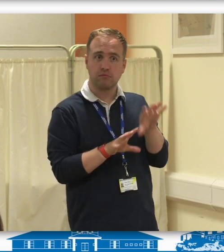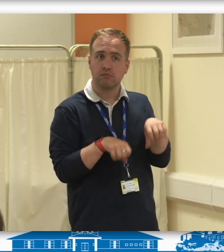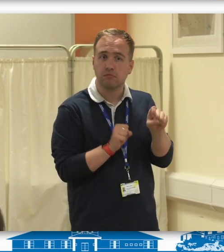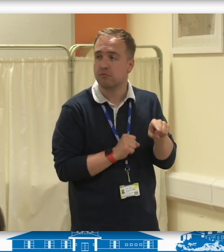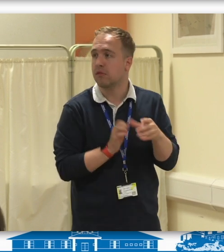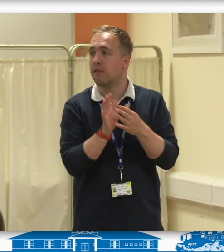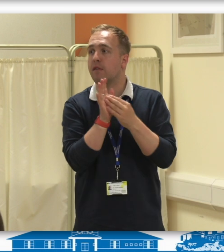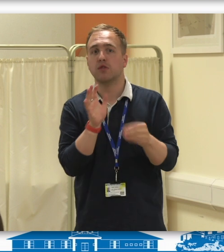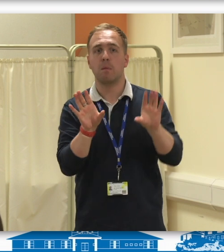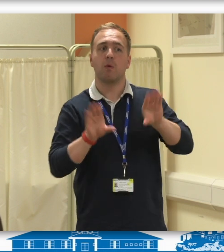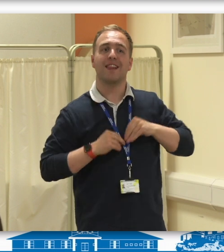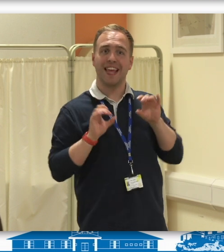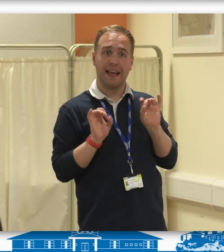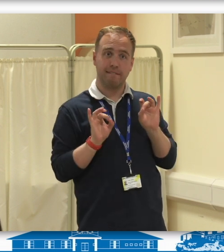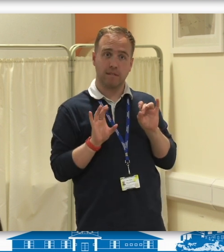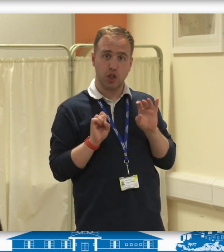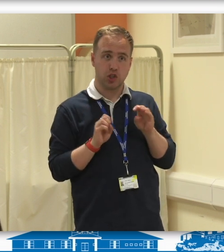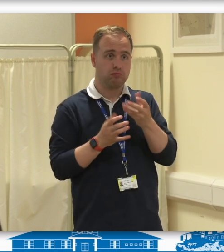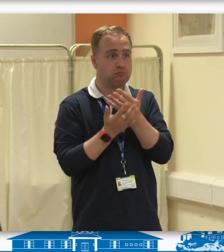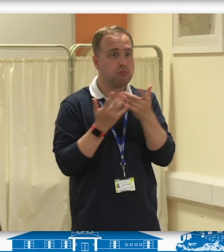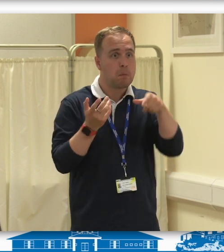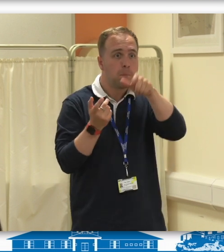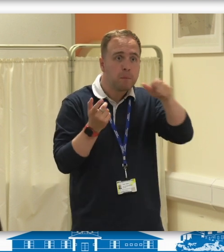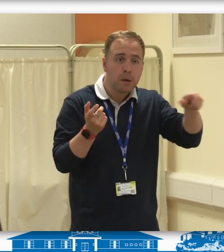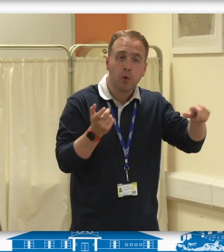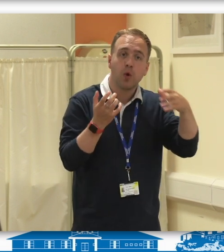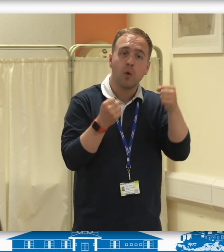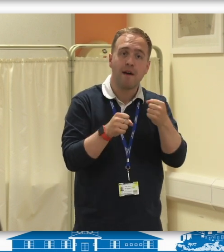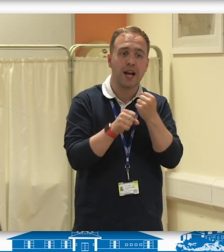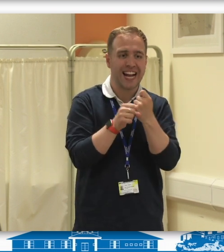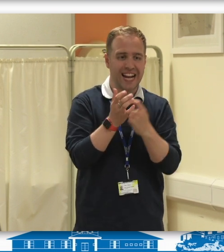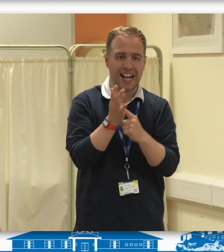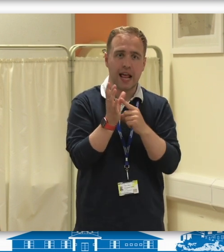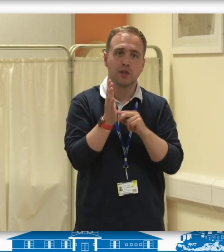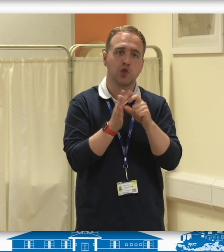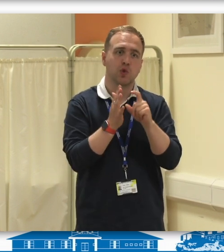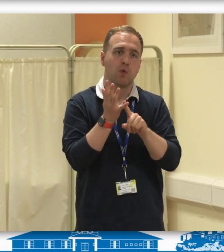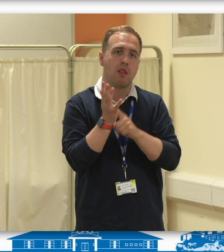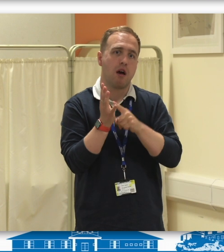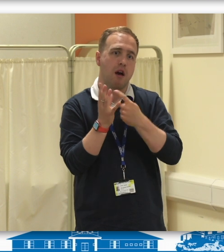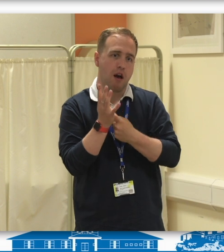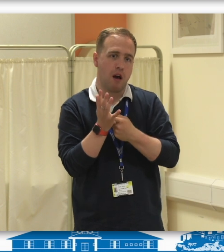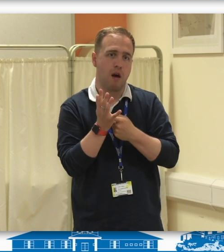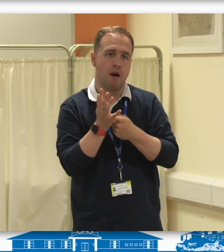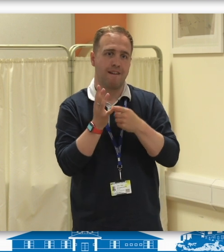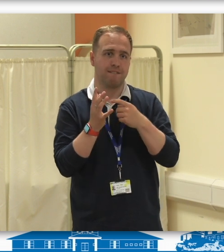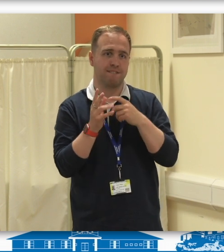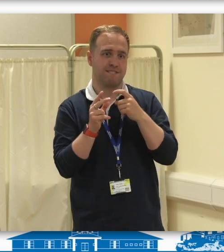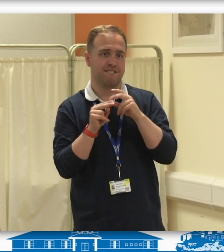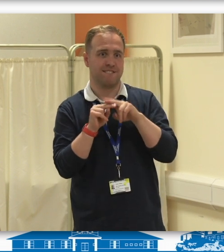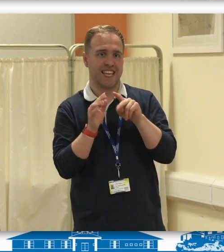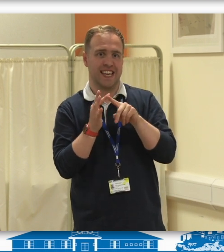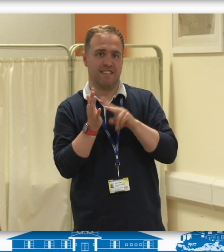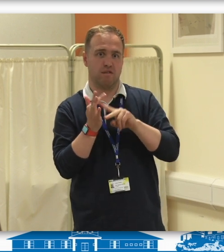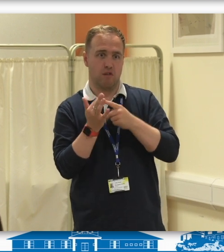for instance, a viral infection. Many people who have glandular fever may go on to develop ME/CFS. We know